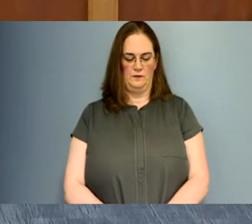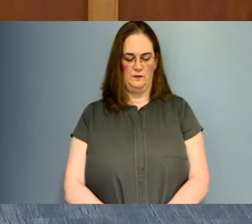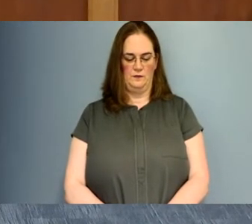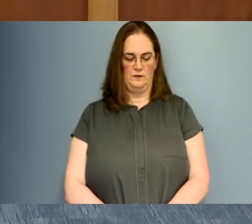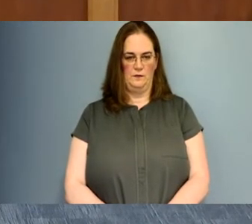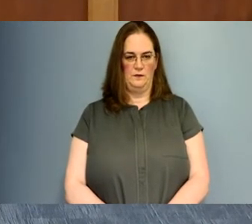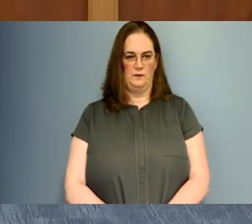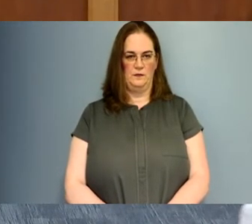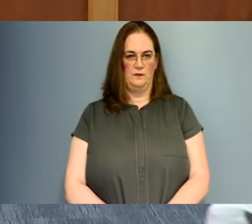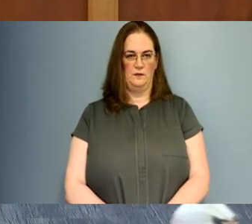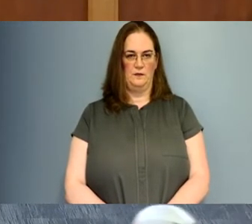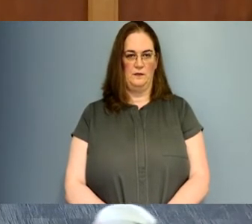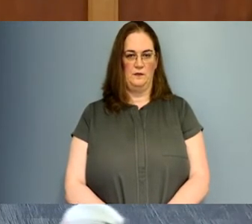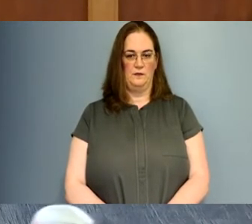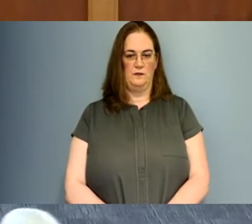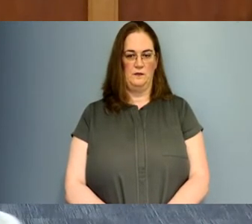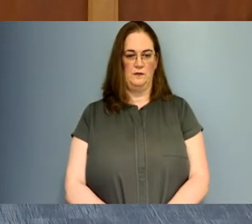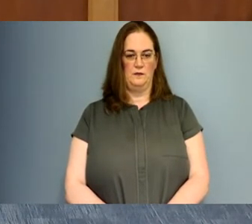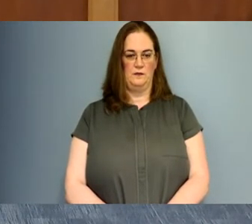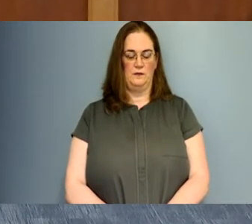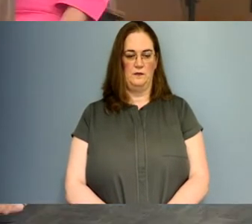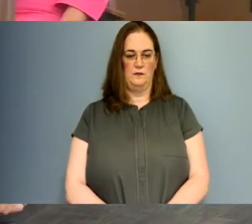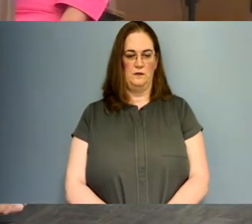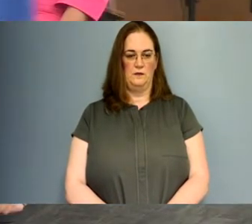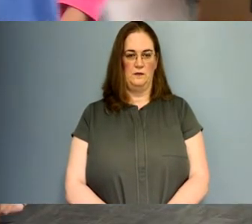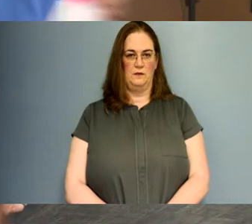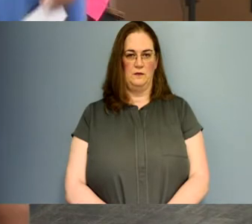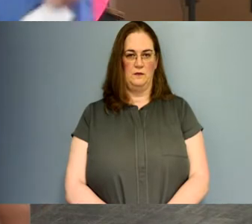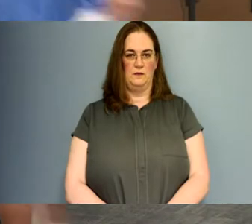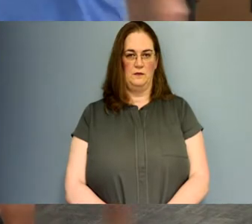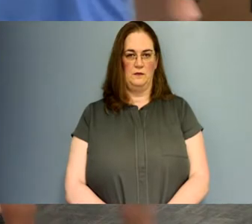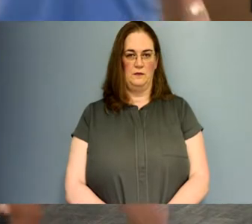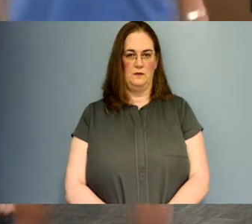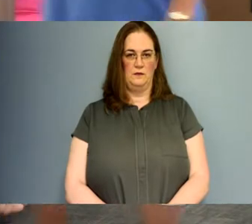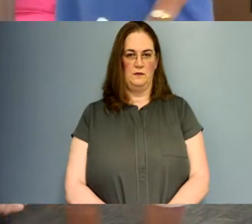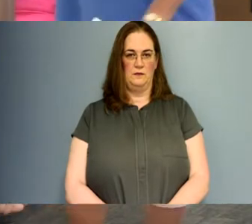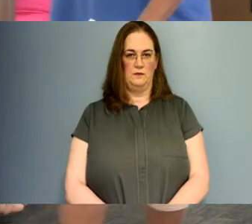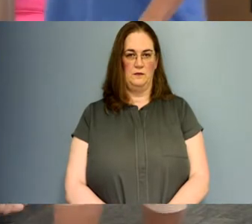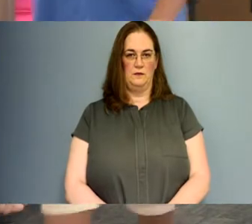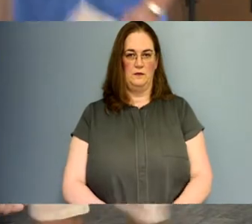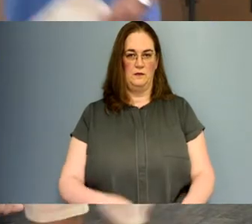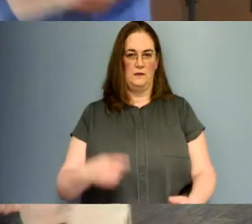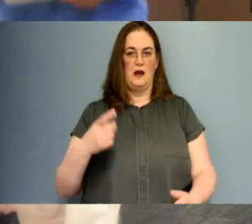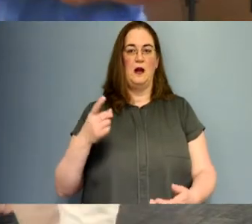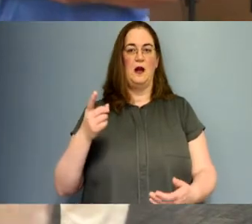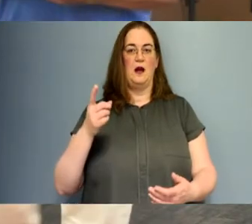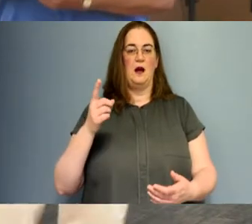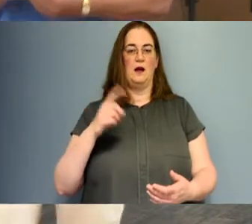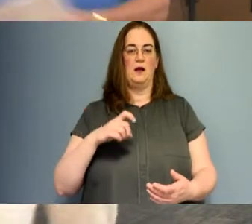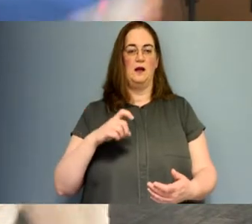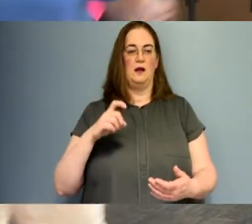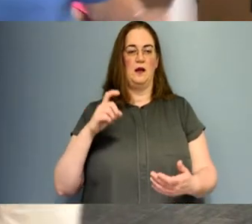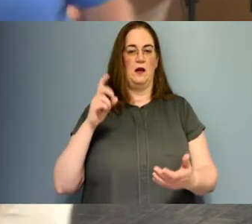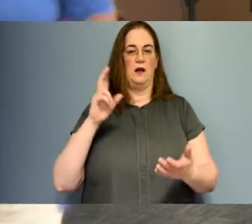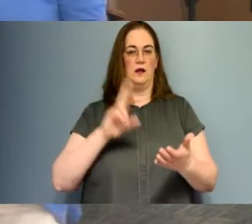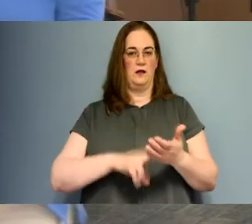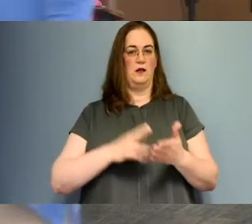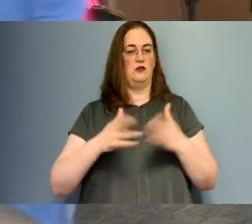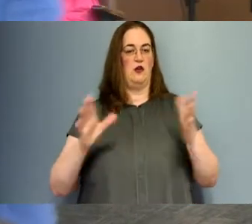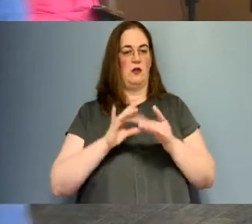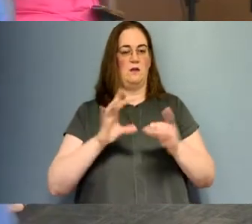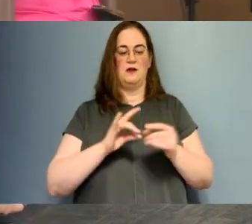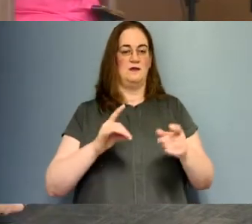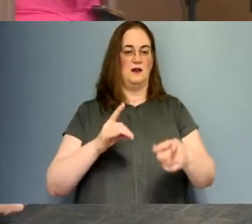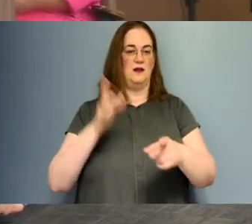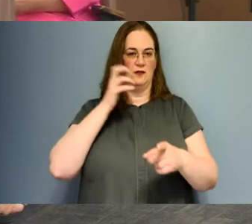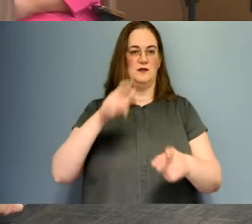I was advised to sign up for the general comments, but I had to listen to 8 to 10 people who ranted on politically and personally. All right. We can't hear you. Sorry,